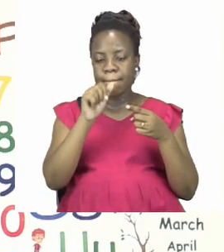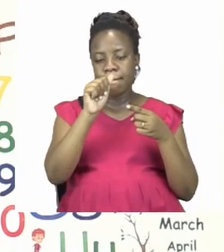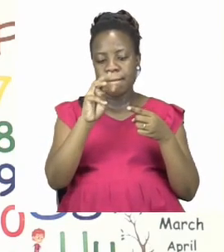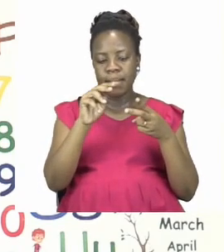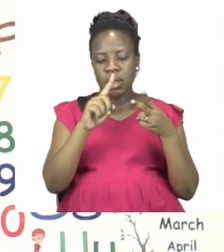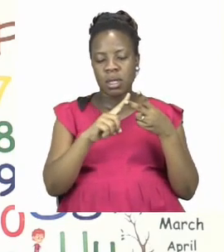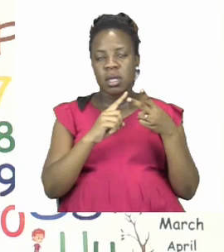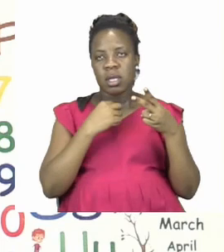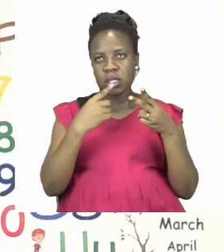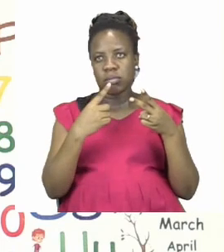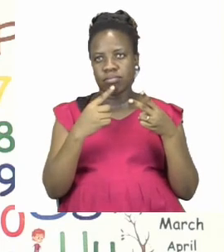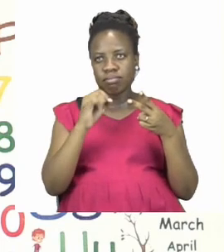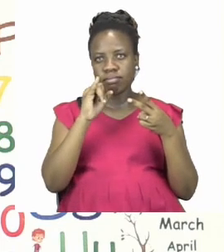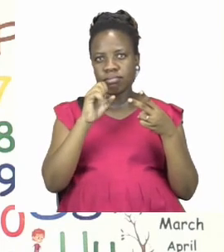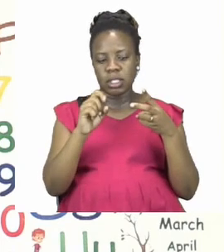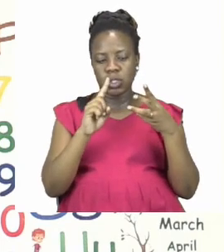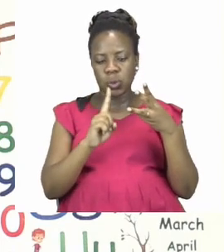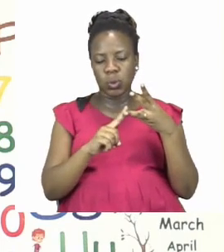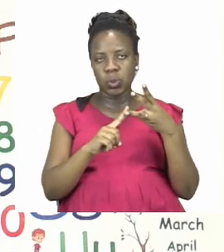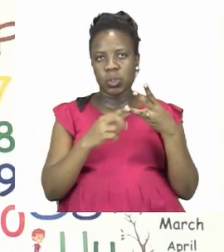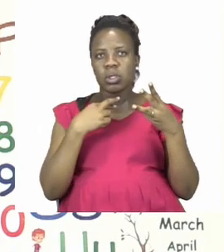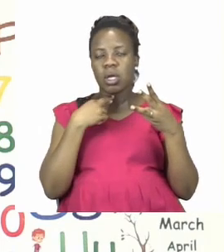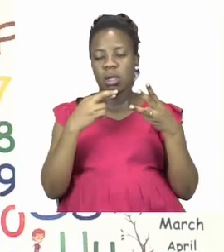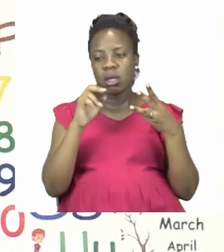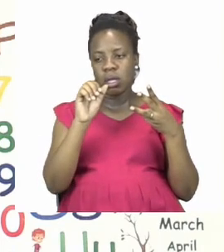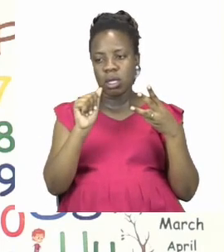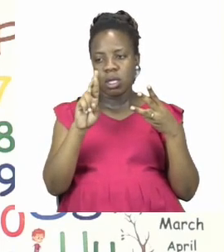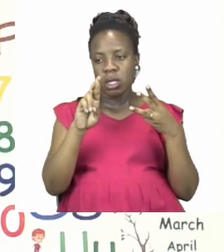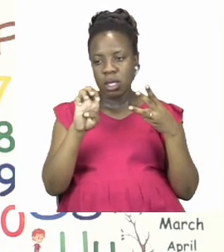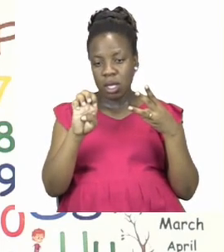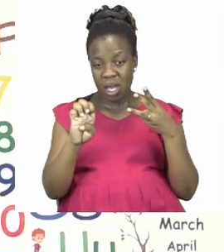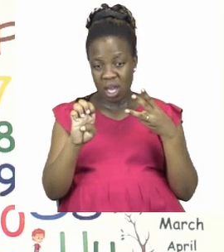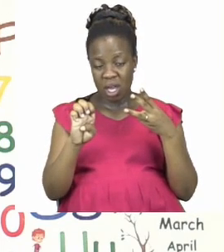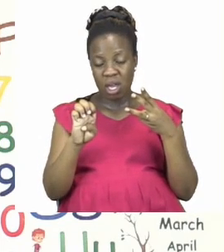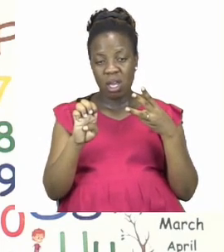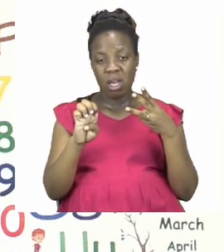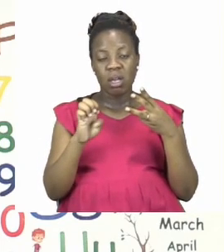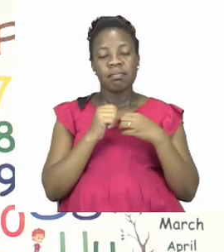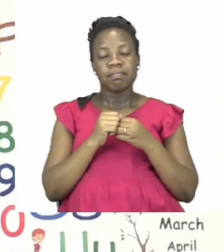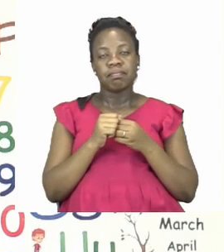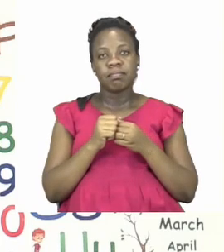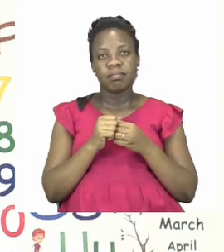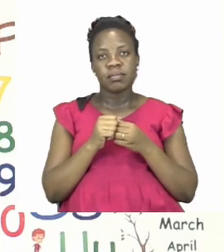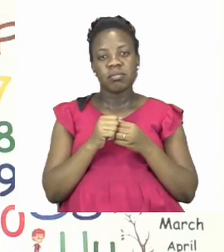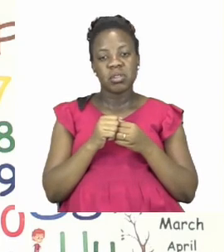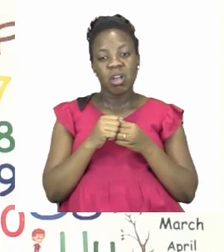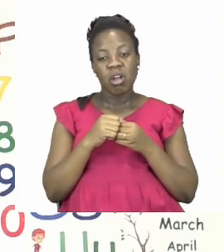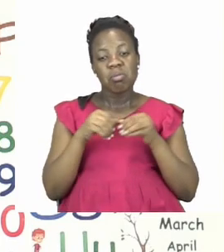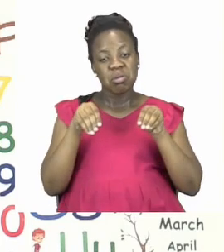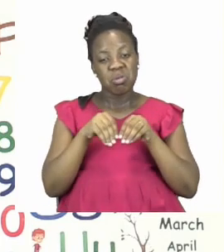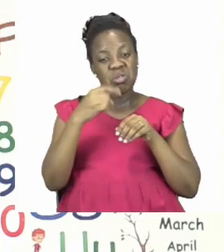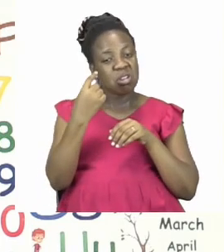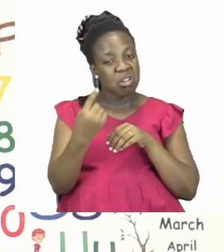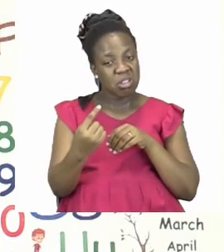before, so I'm going to leave you to do this by yourself. Read each sentence carefully, and if you're not sure, you can ask an adult to help you with the reading, but